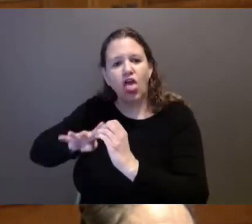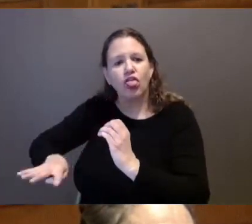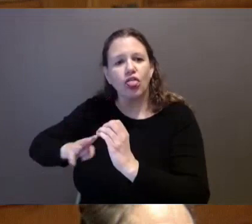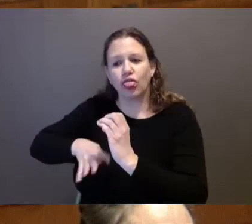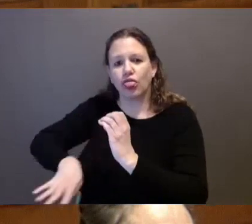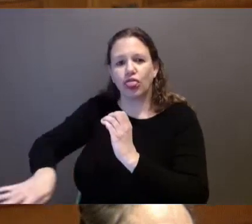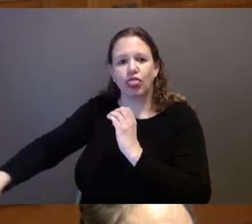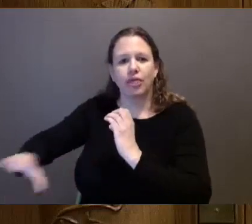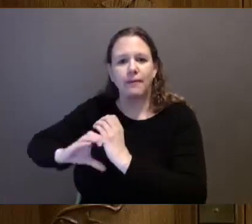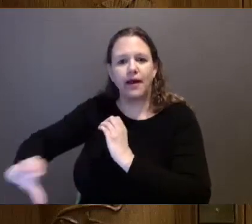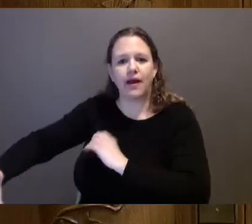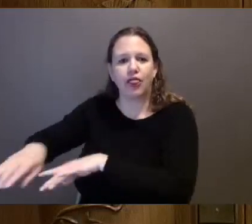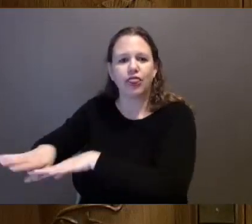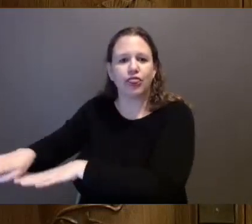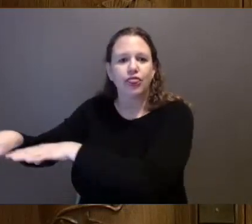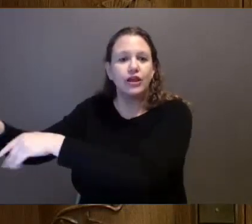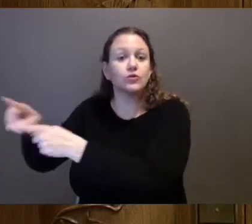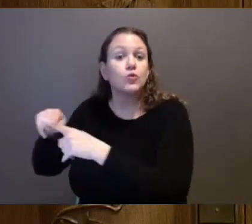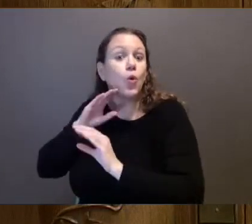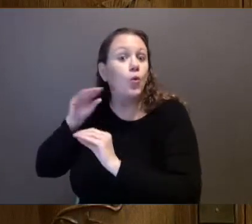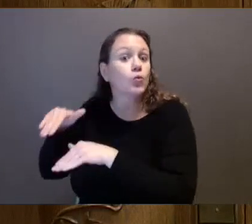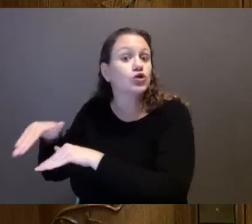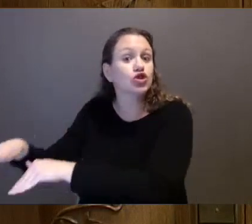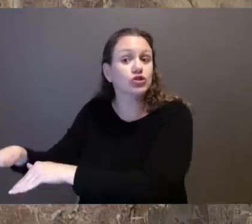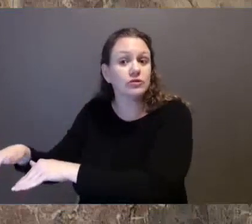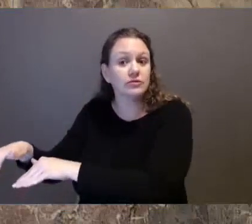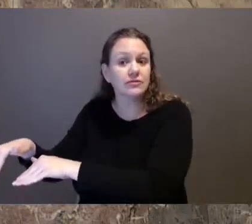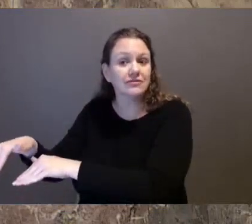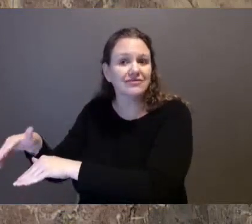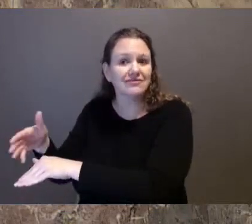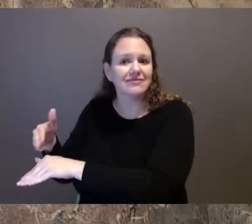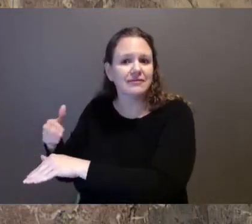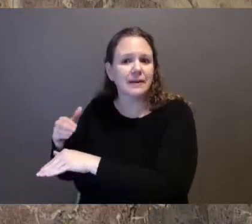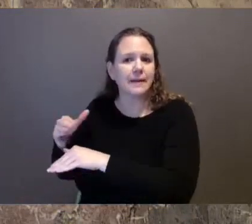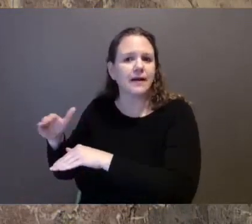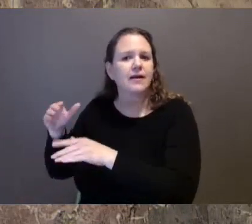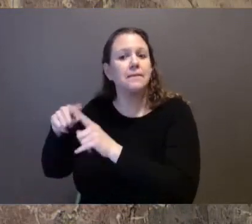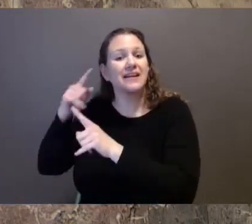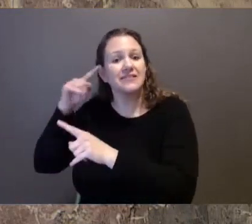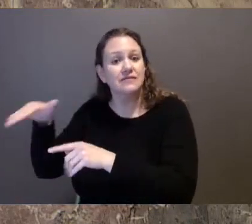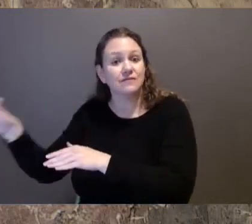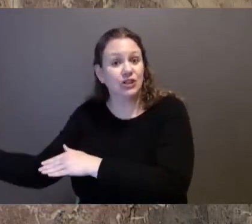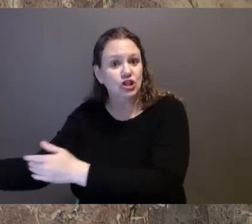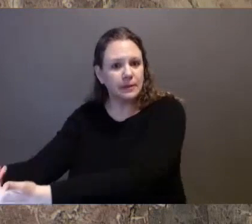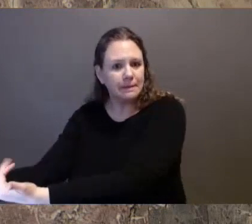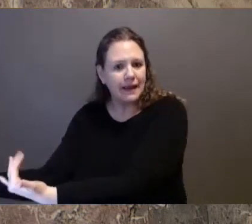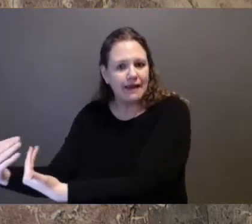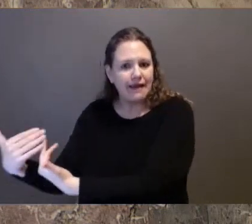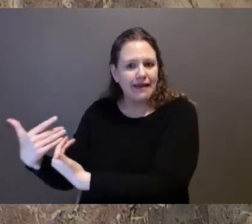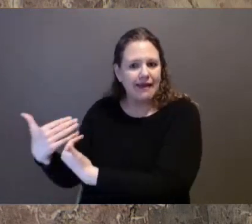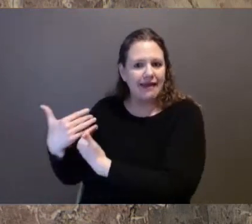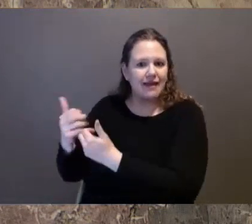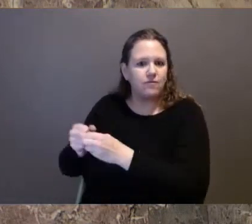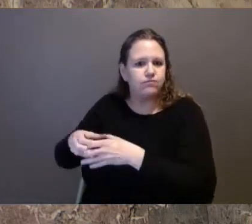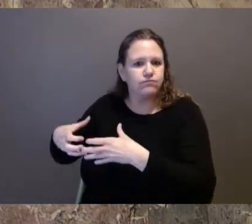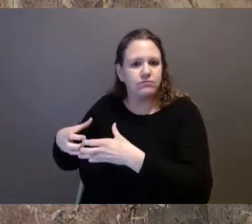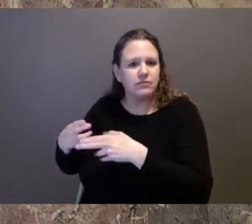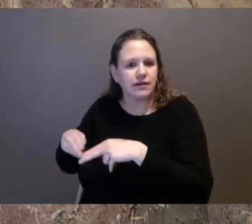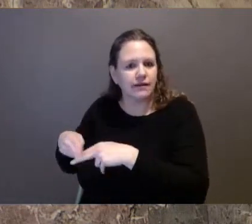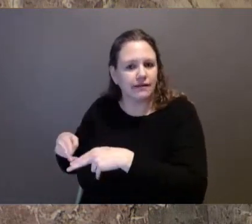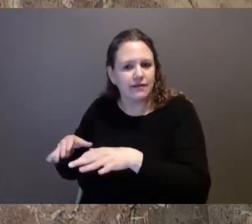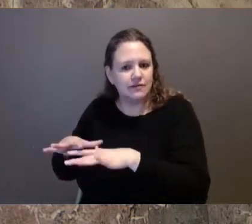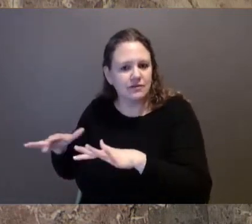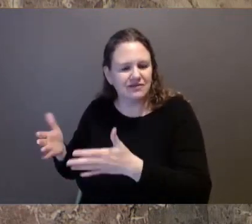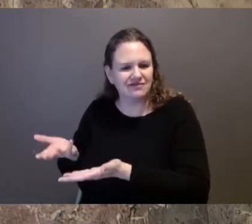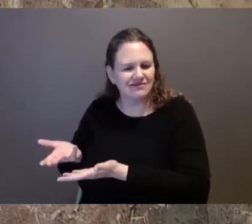May? Minister of Environment. Thank you very much, Mr. Speaker. In 2019, the Browns